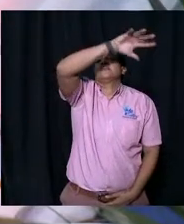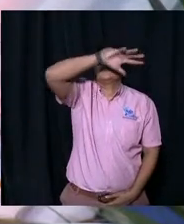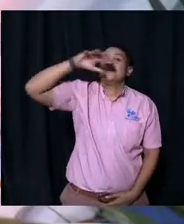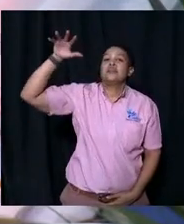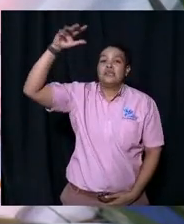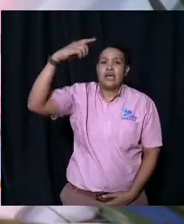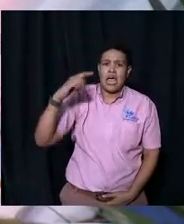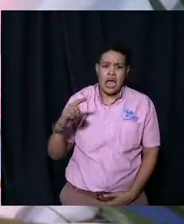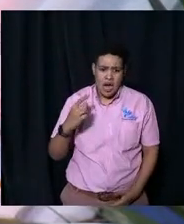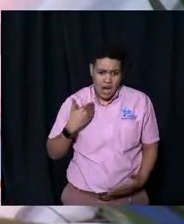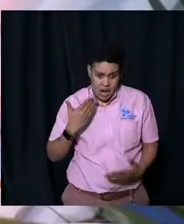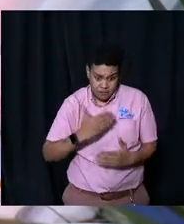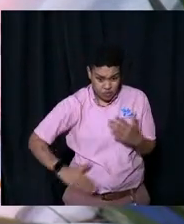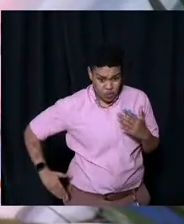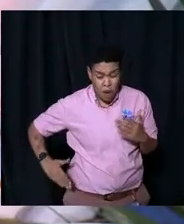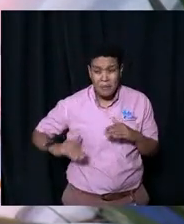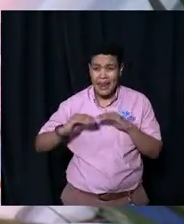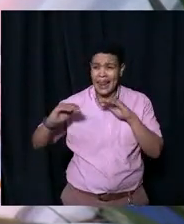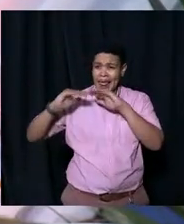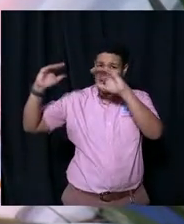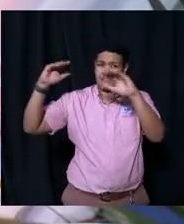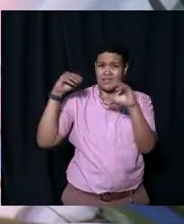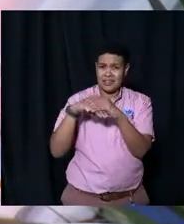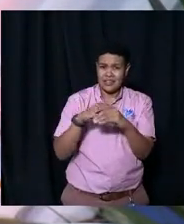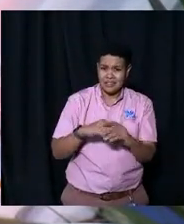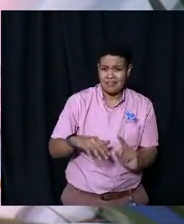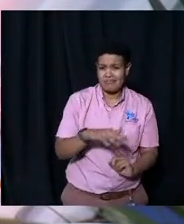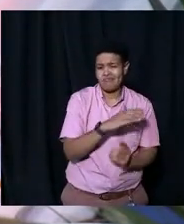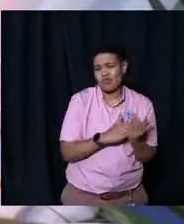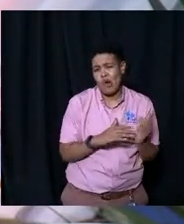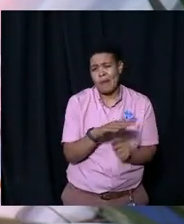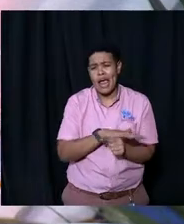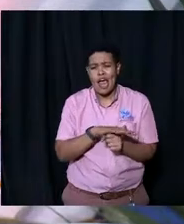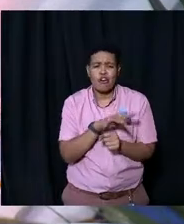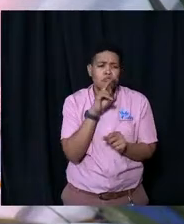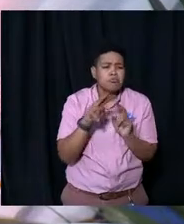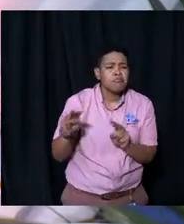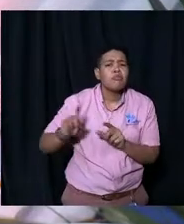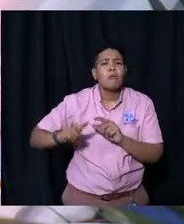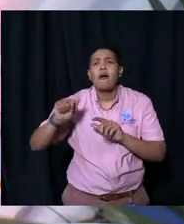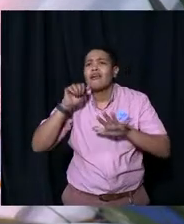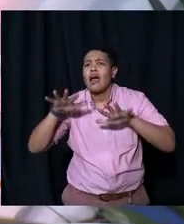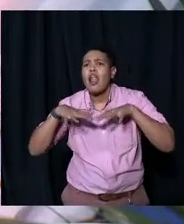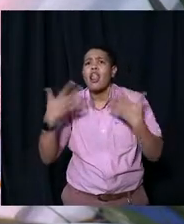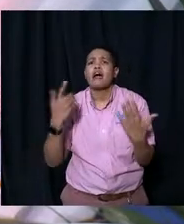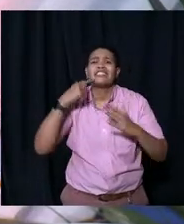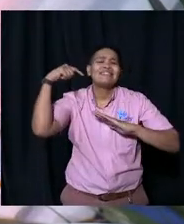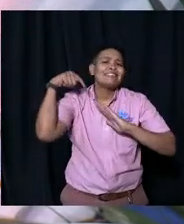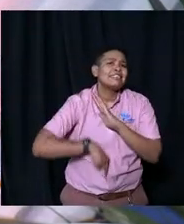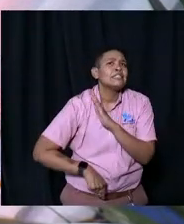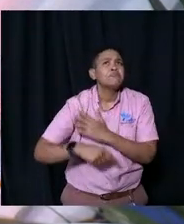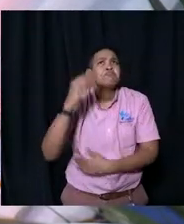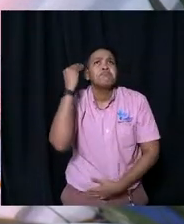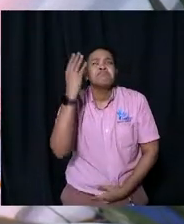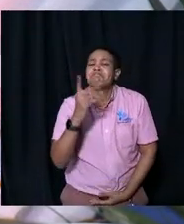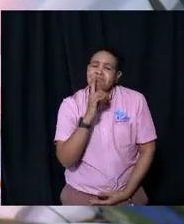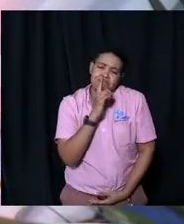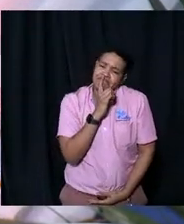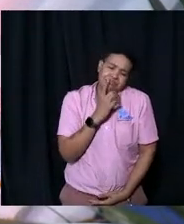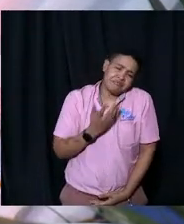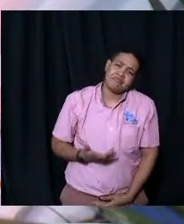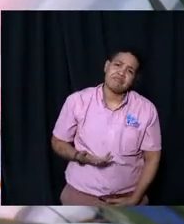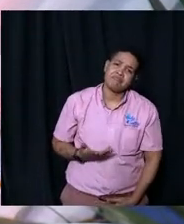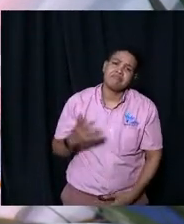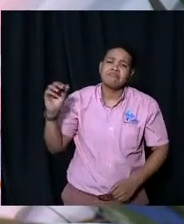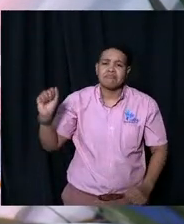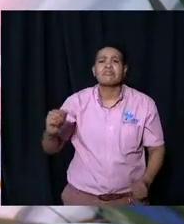levels in and around some areas, but not a lot of detail. So yes, we have